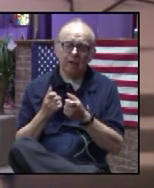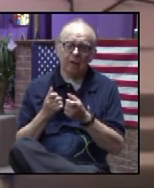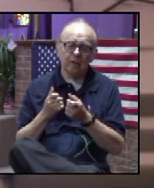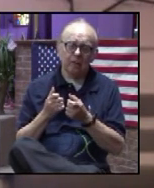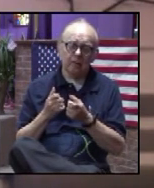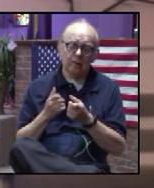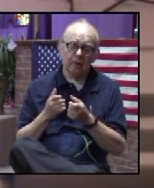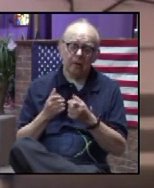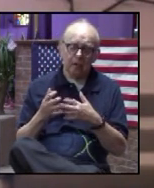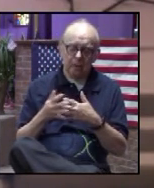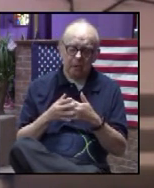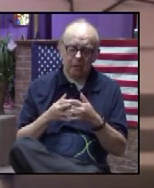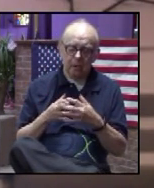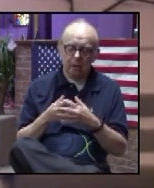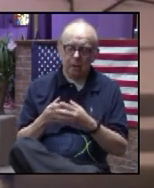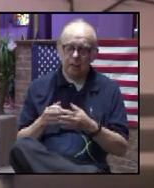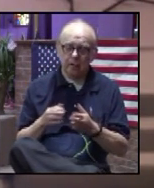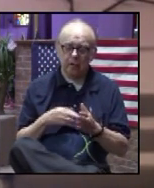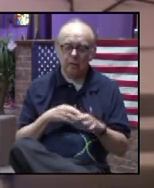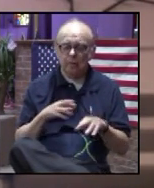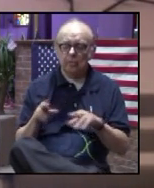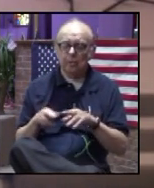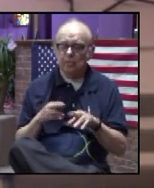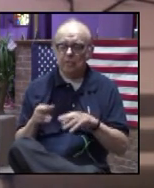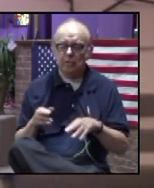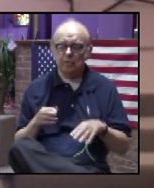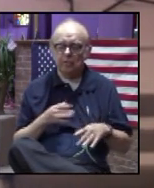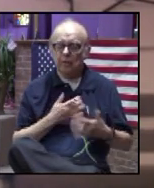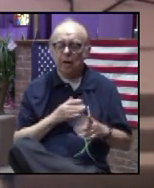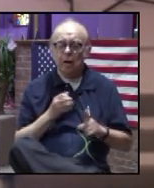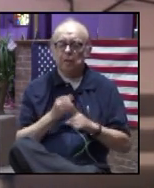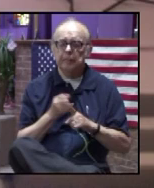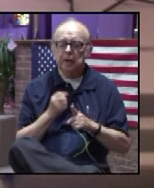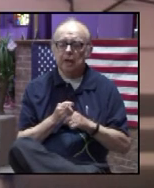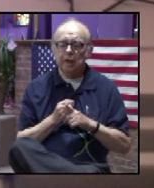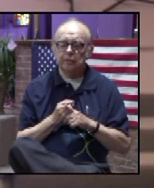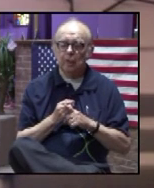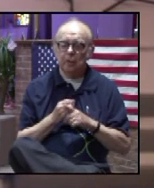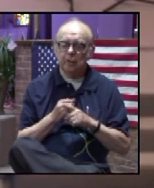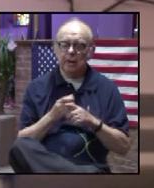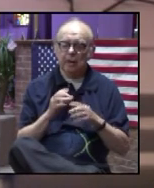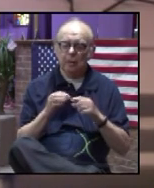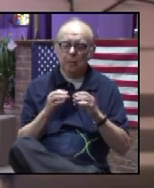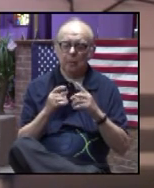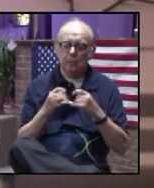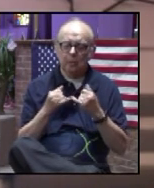the machine that was recording the heartbeat, which had flatlined,